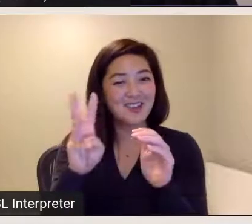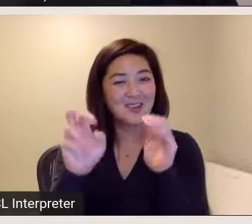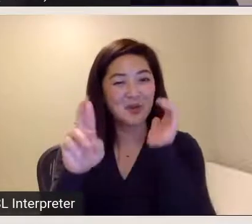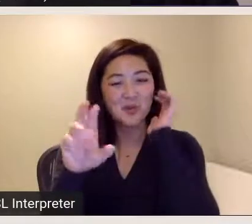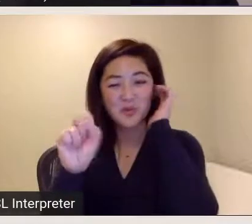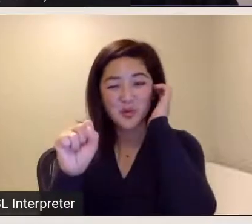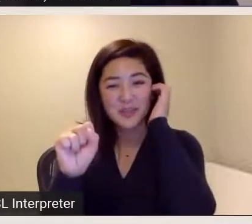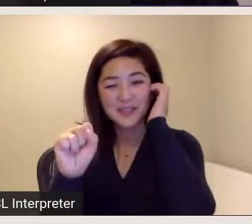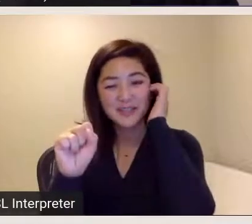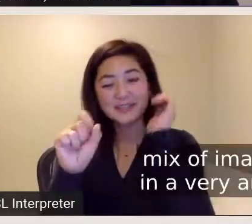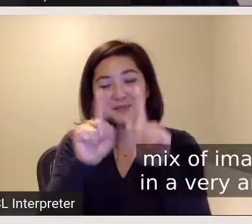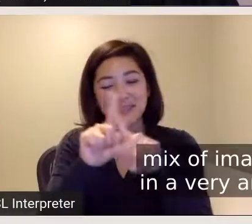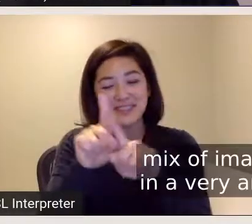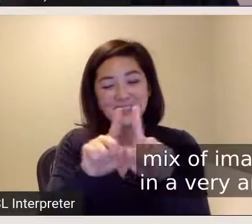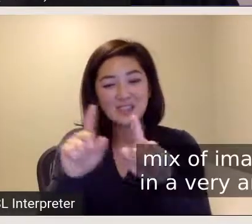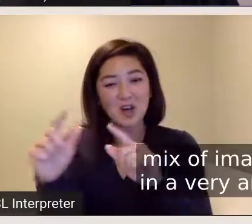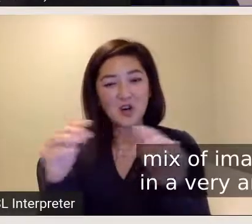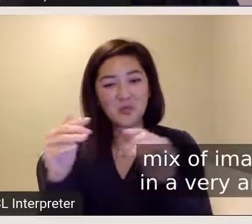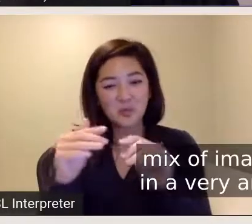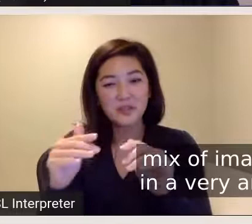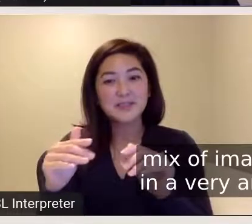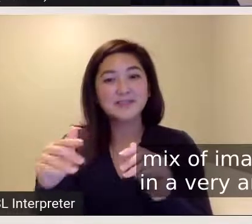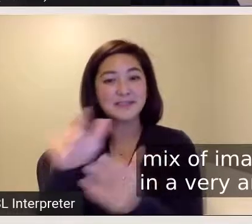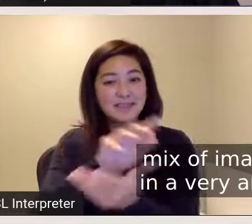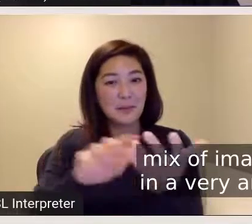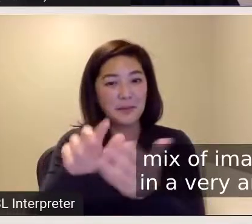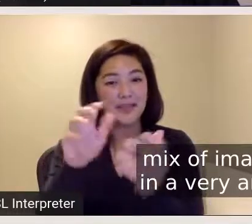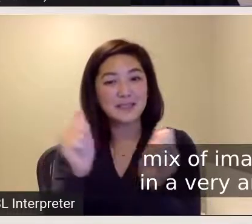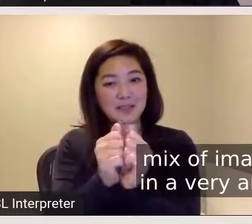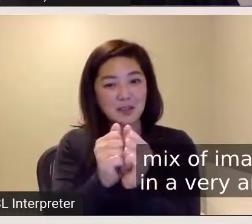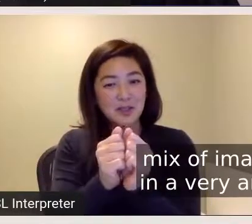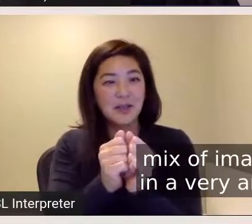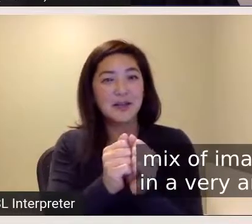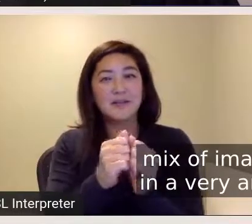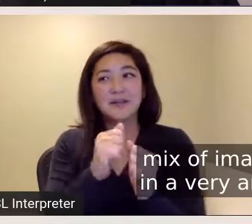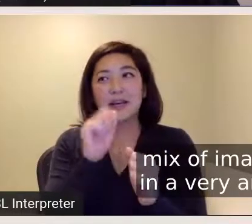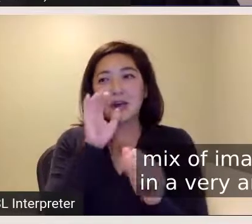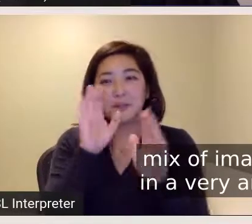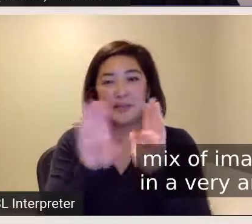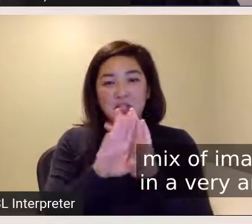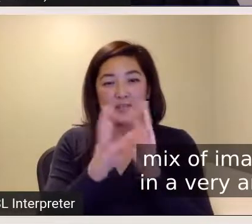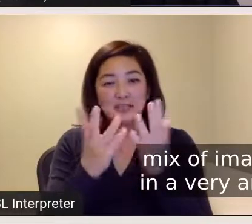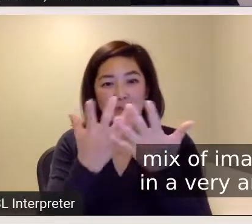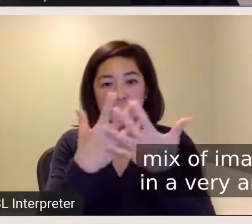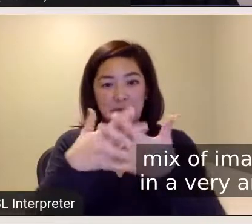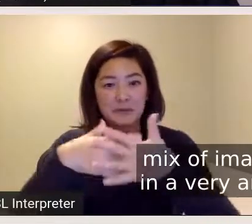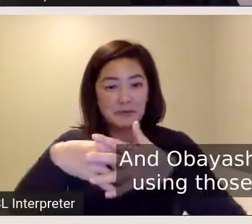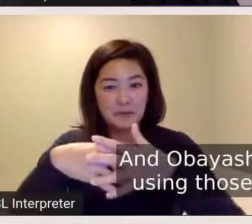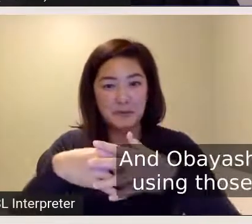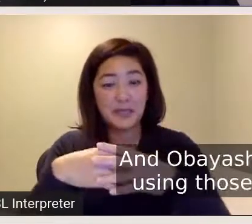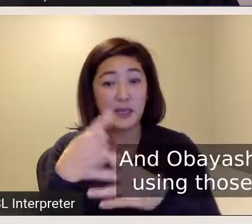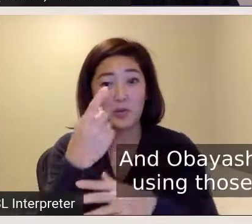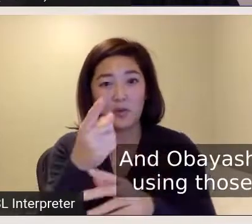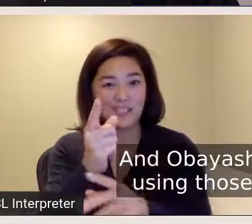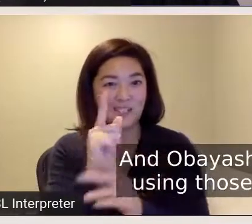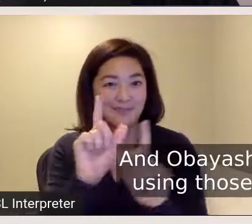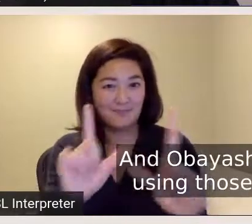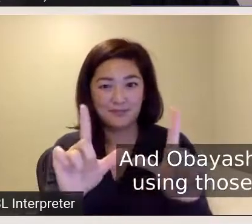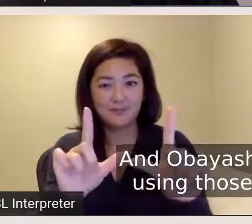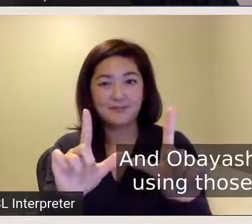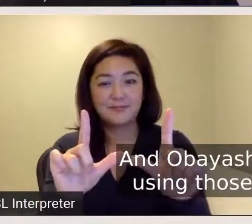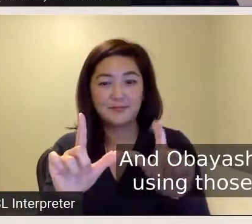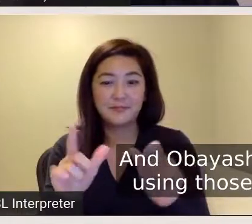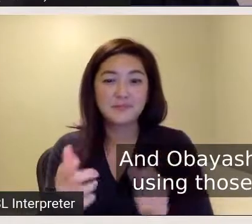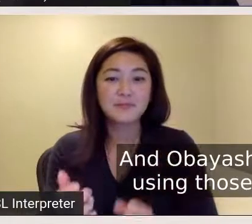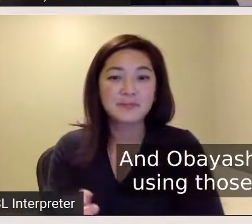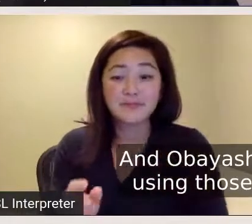uses, mix of images in one shot in a very artificial manner. And Obayashi